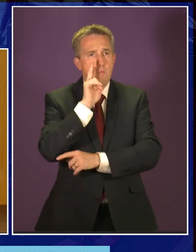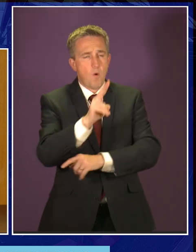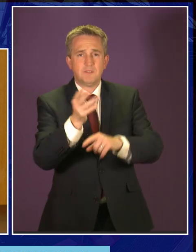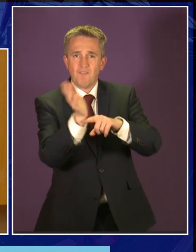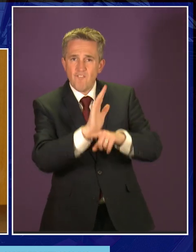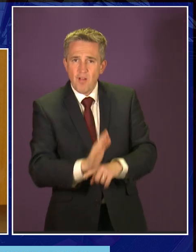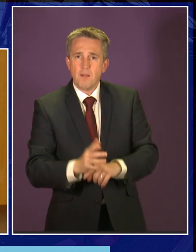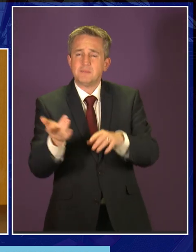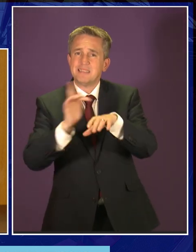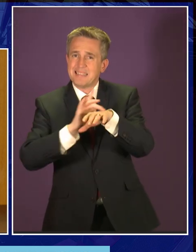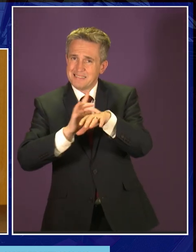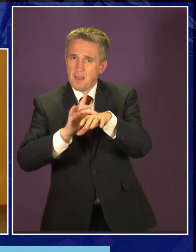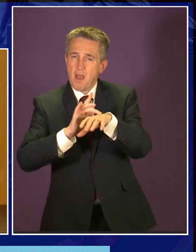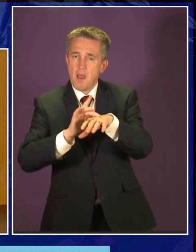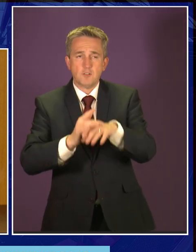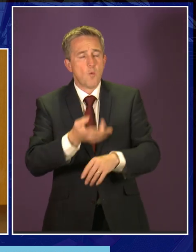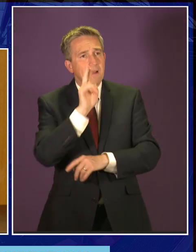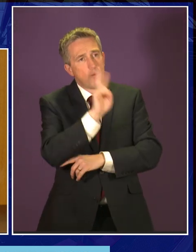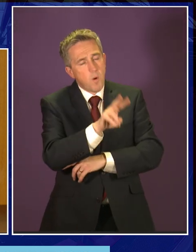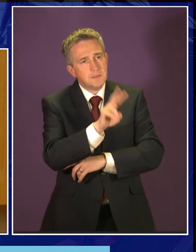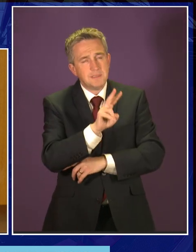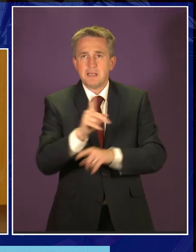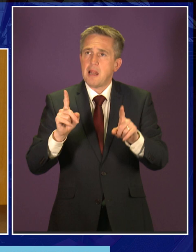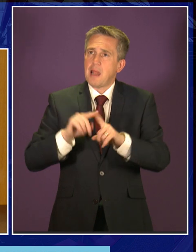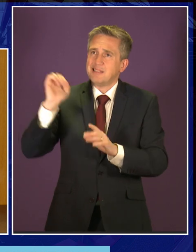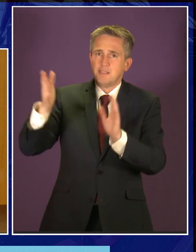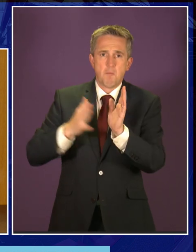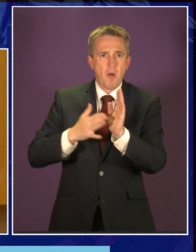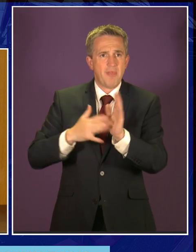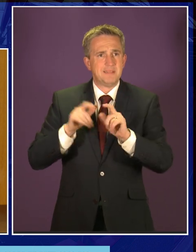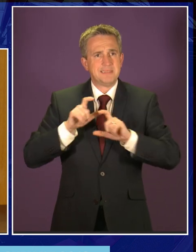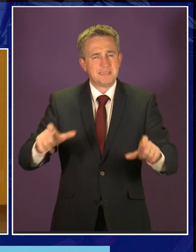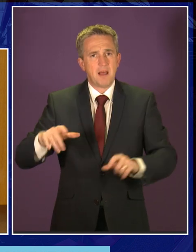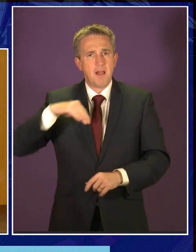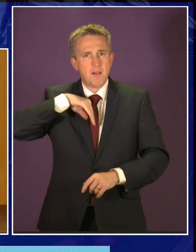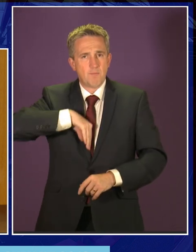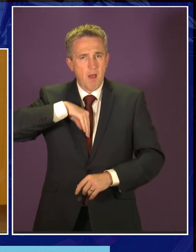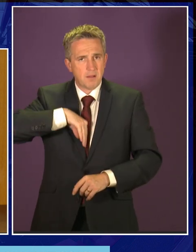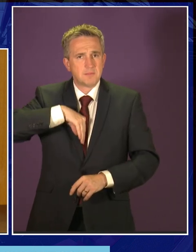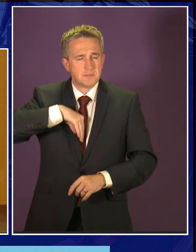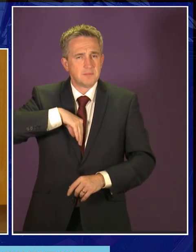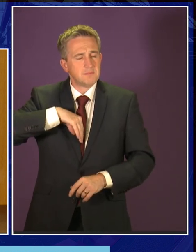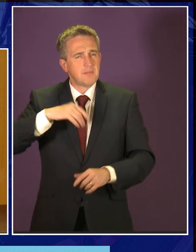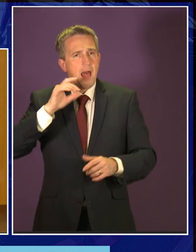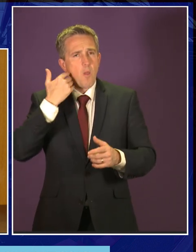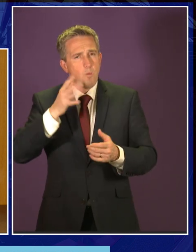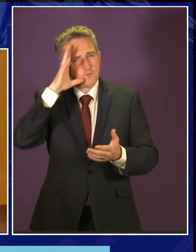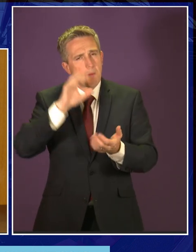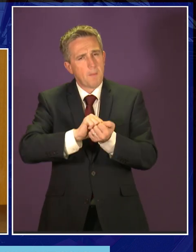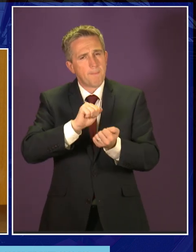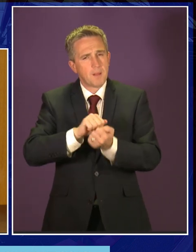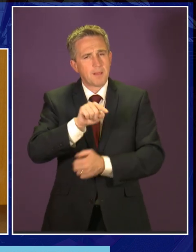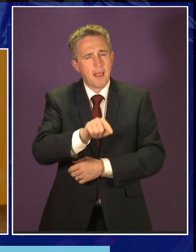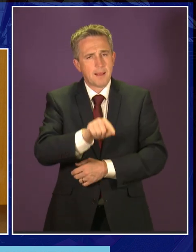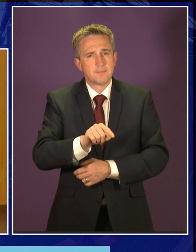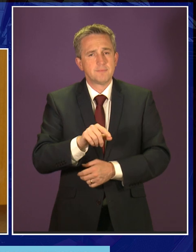away, is present in him like a tailbone, vestigial but always present, will stay with me.